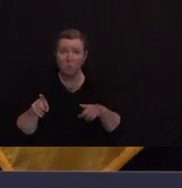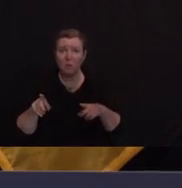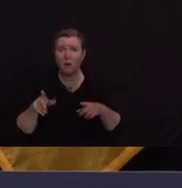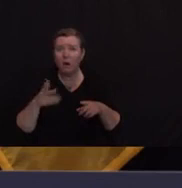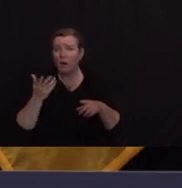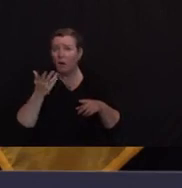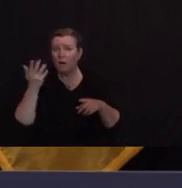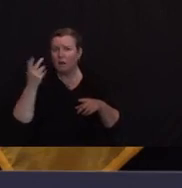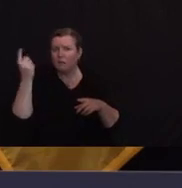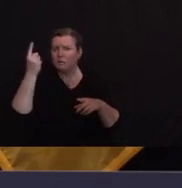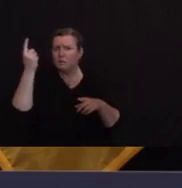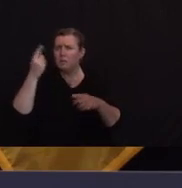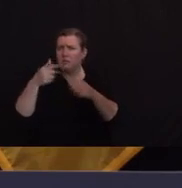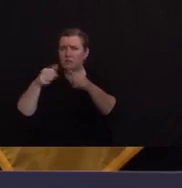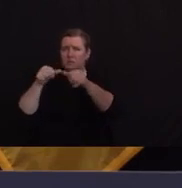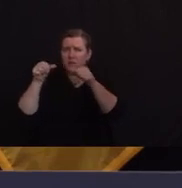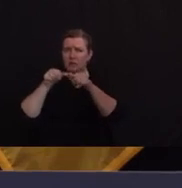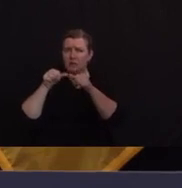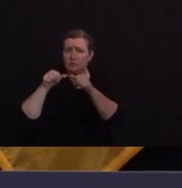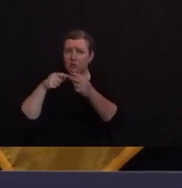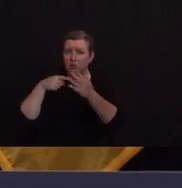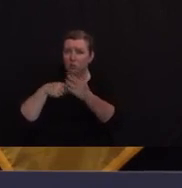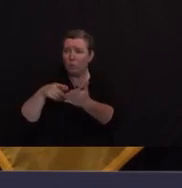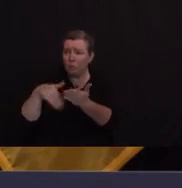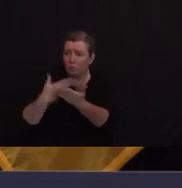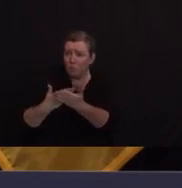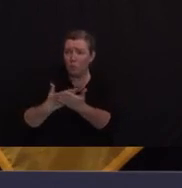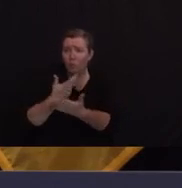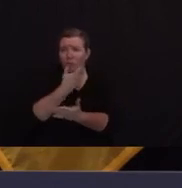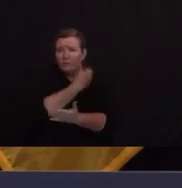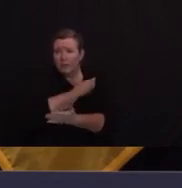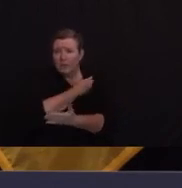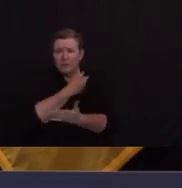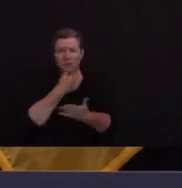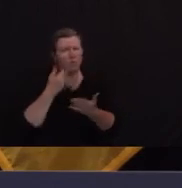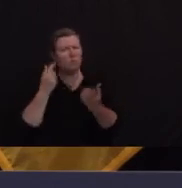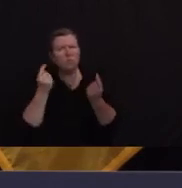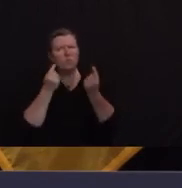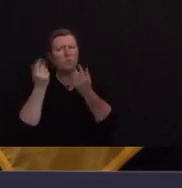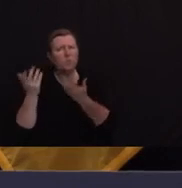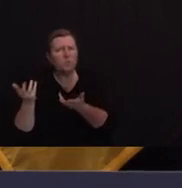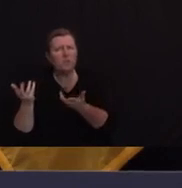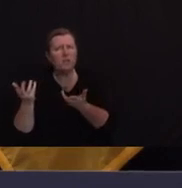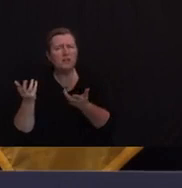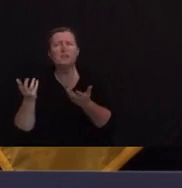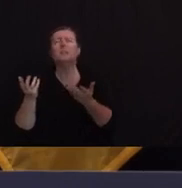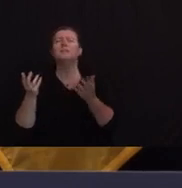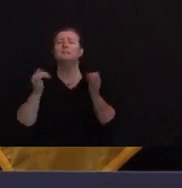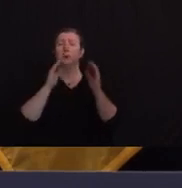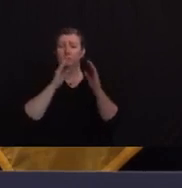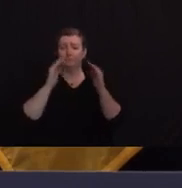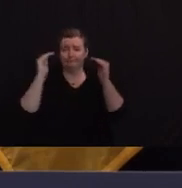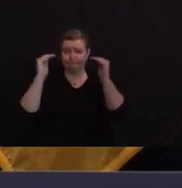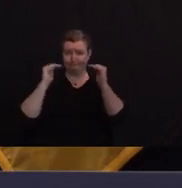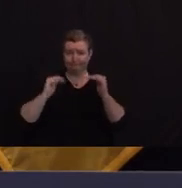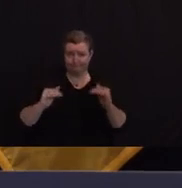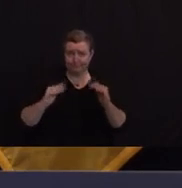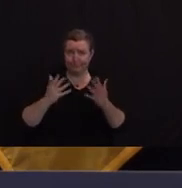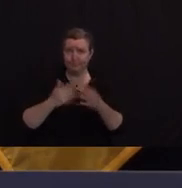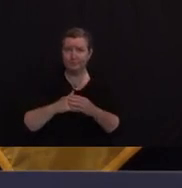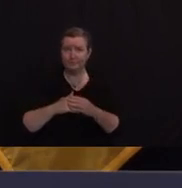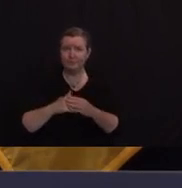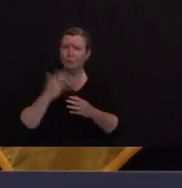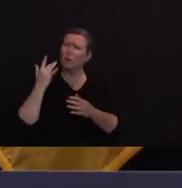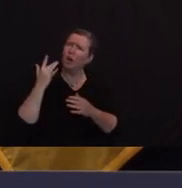are you in that process? Governor, why did you make the decision to continue the $300 of unemployment benefits up to the September